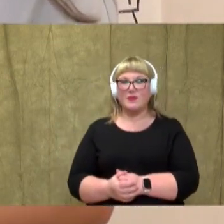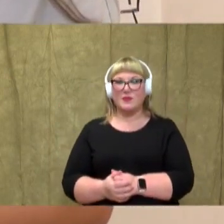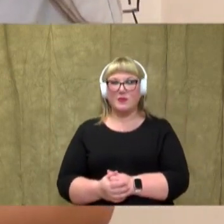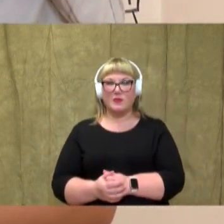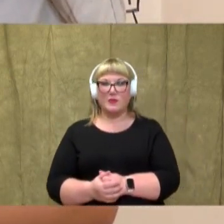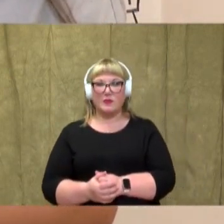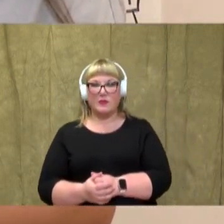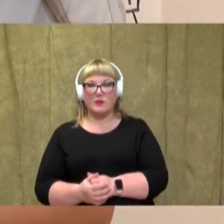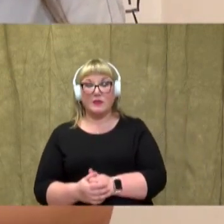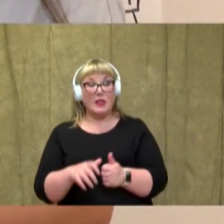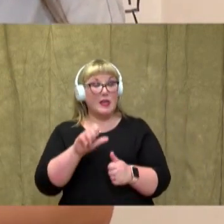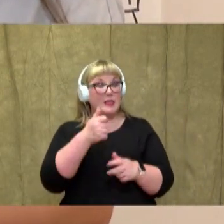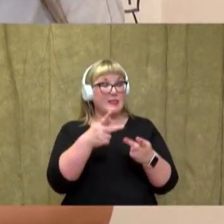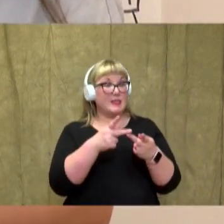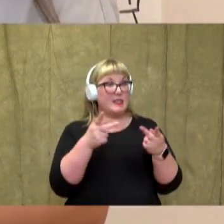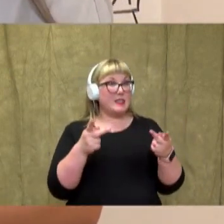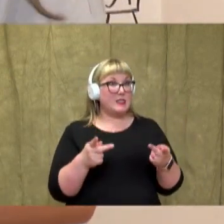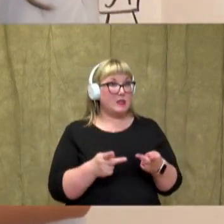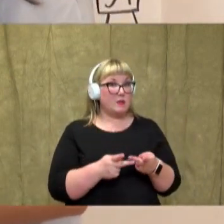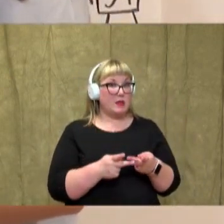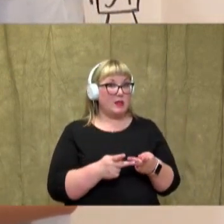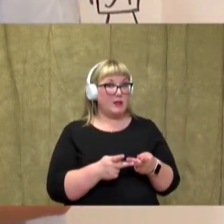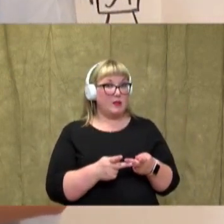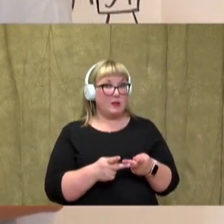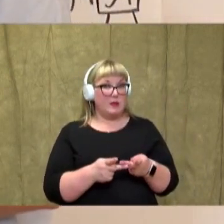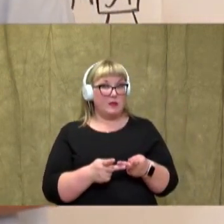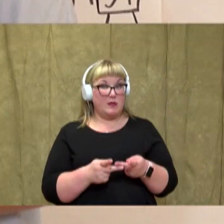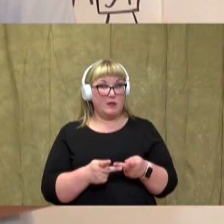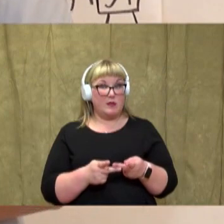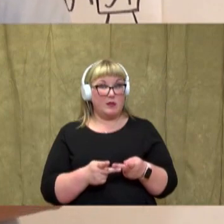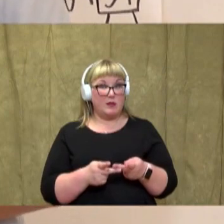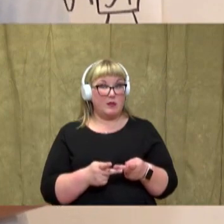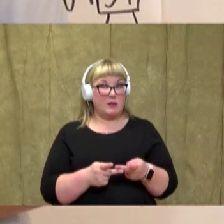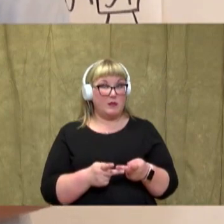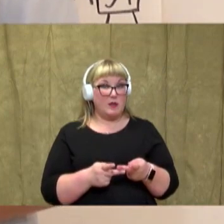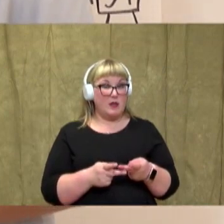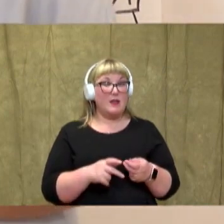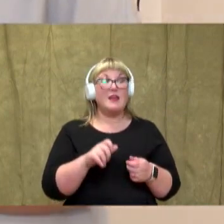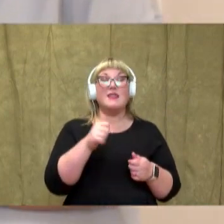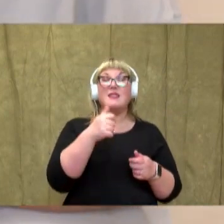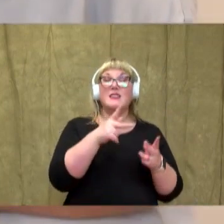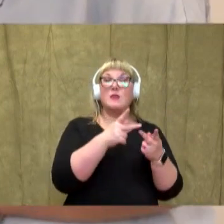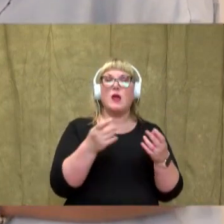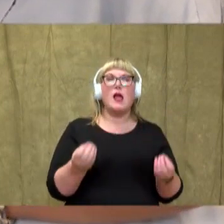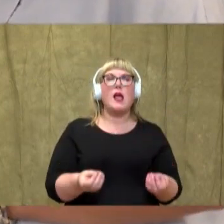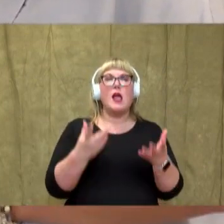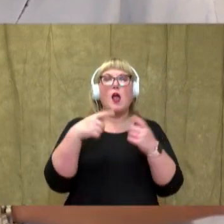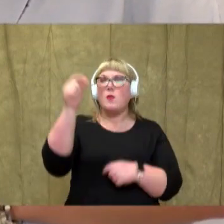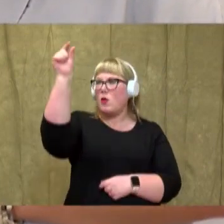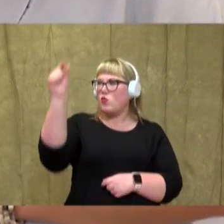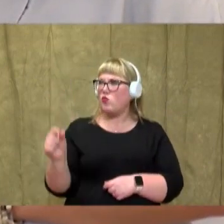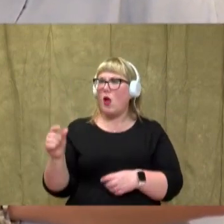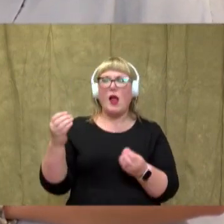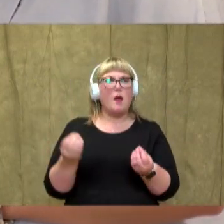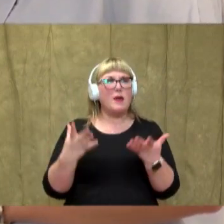We're looking at the tens place for our rods because our rod stands for 10. How many rods do you